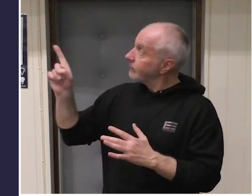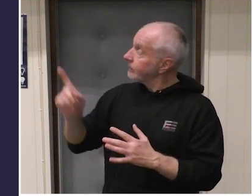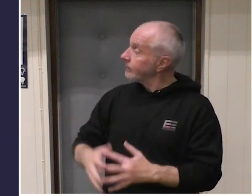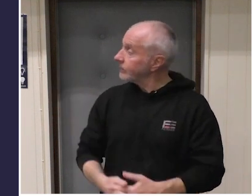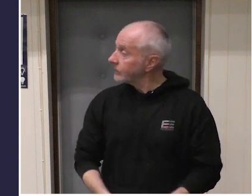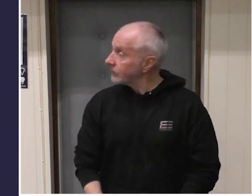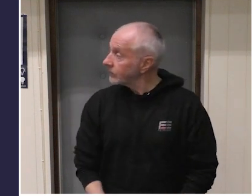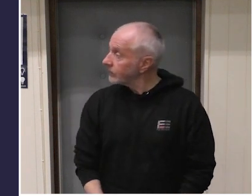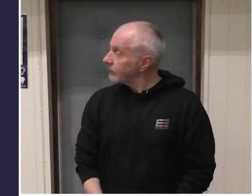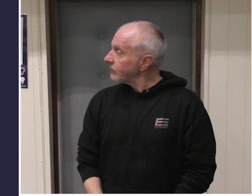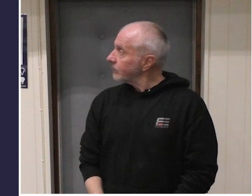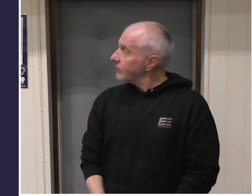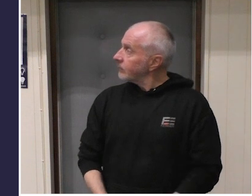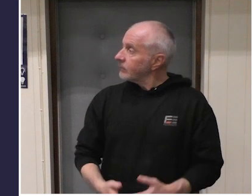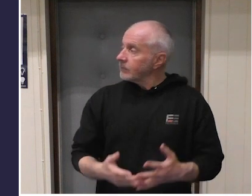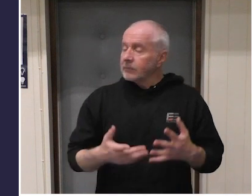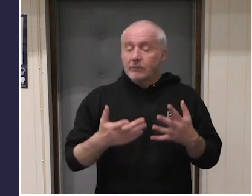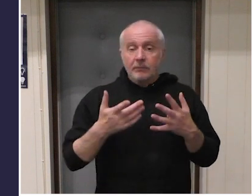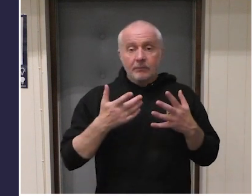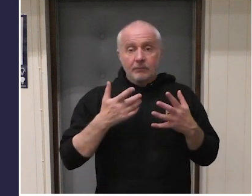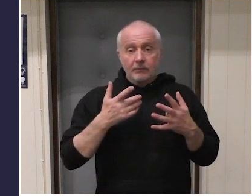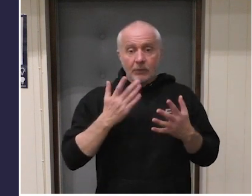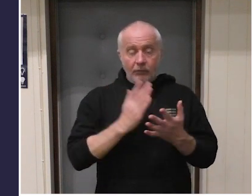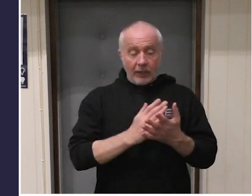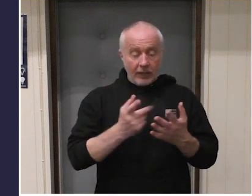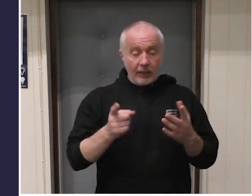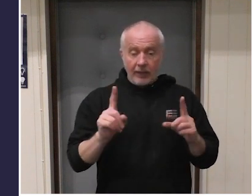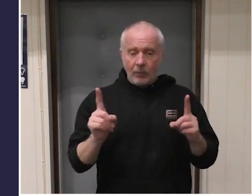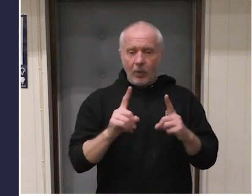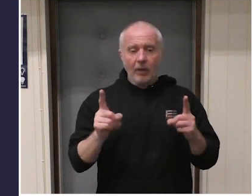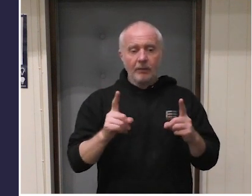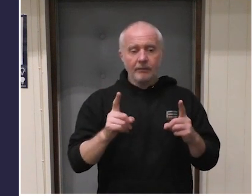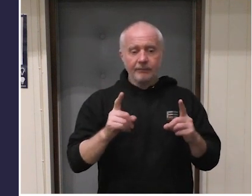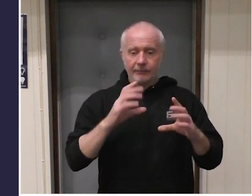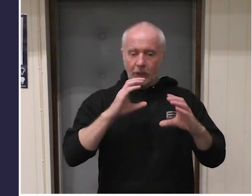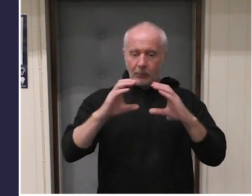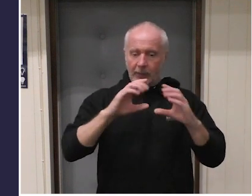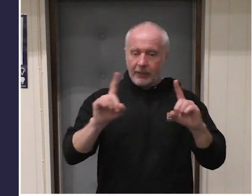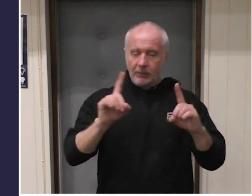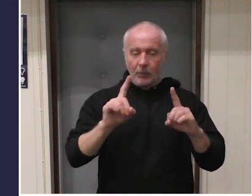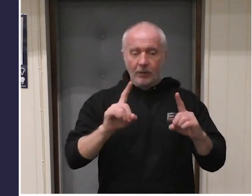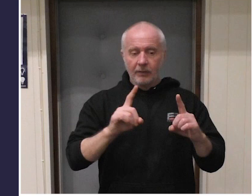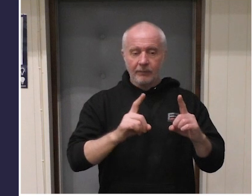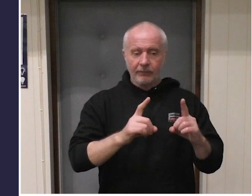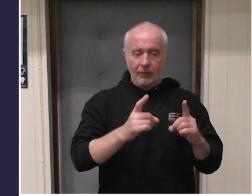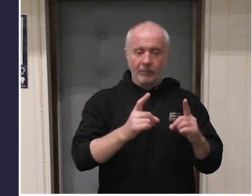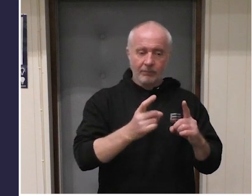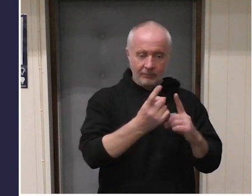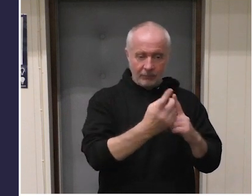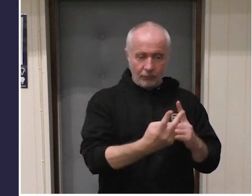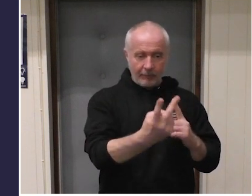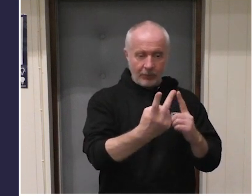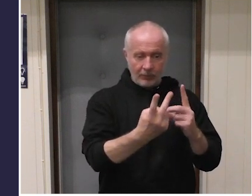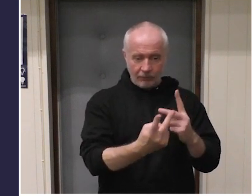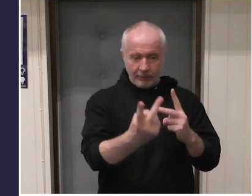here, the communication channel is essentially reproduction and selection, and the noise is from mutation and genetic drift.